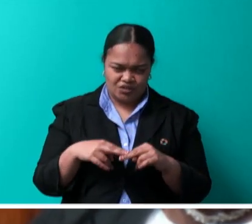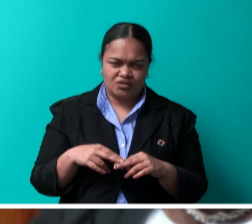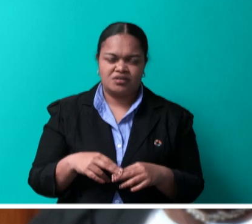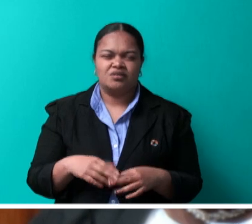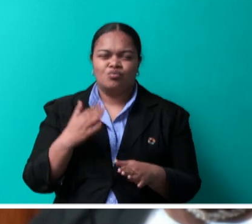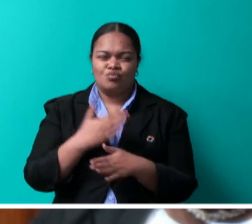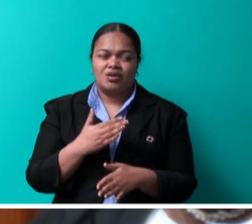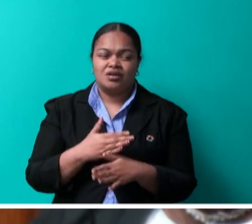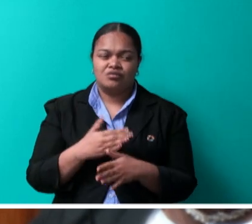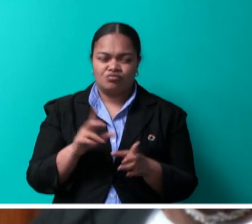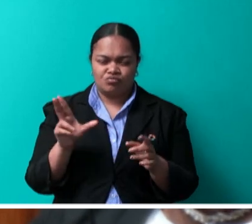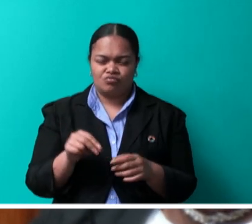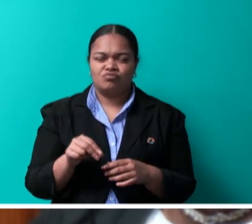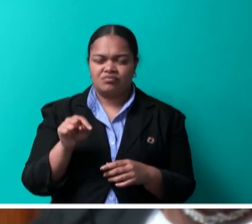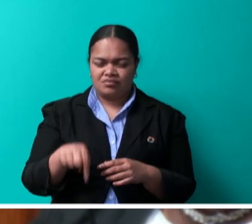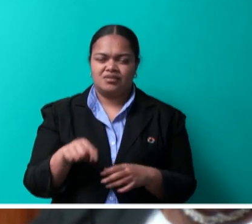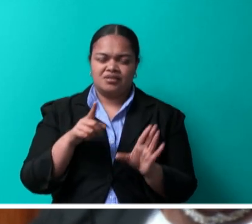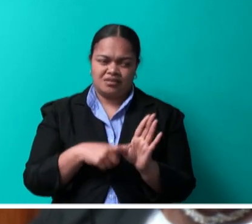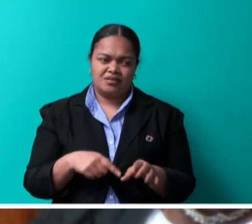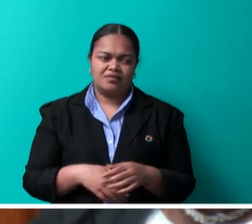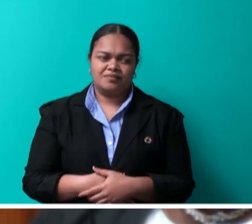work will begin within this year.